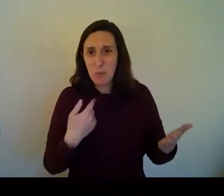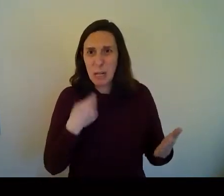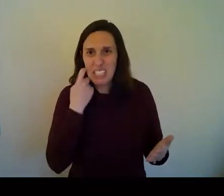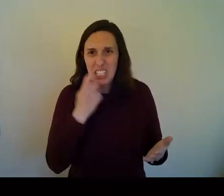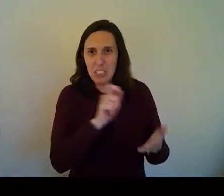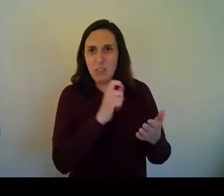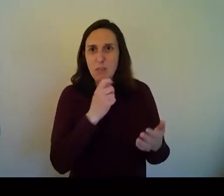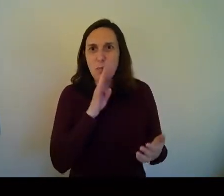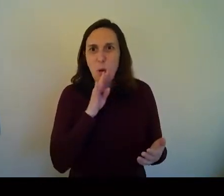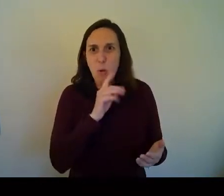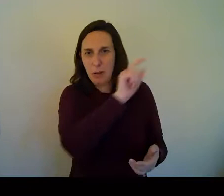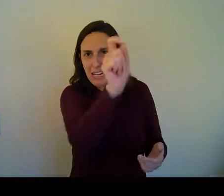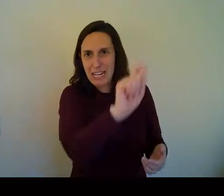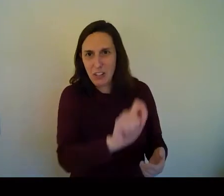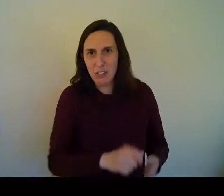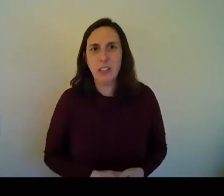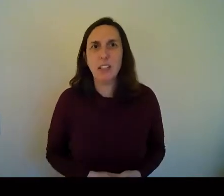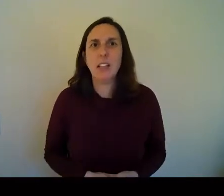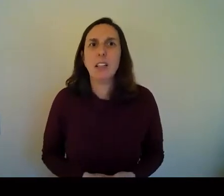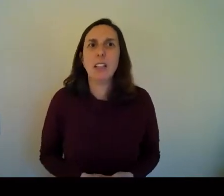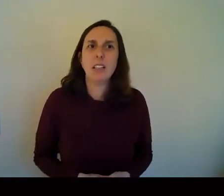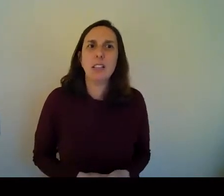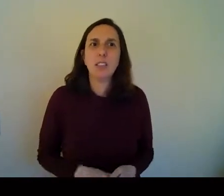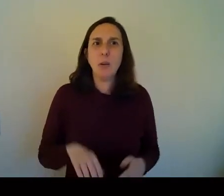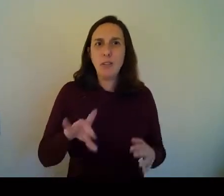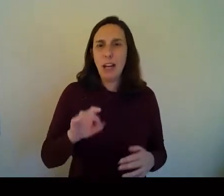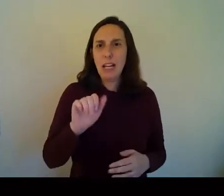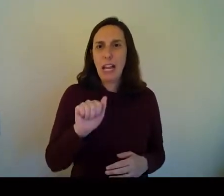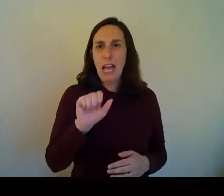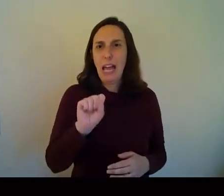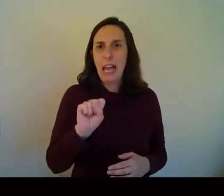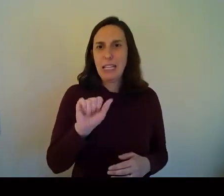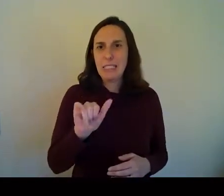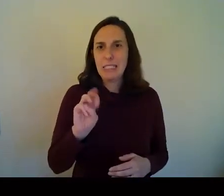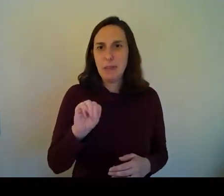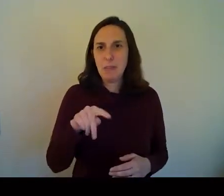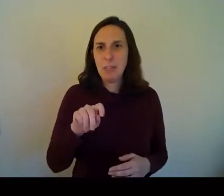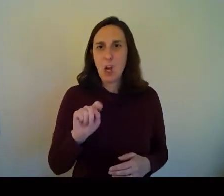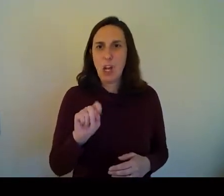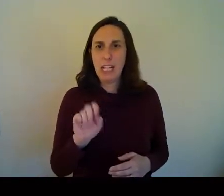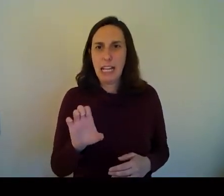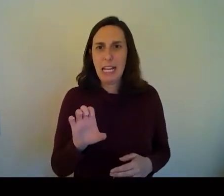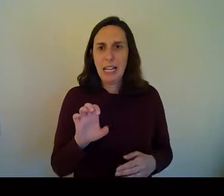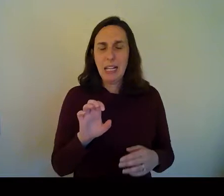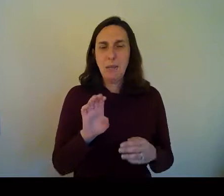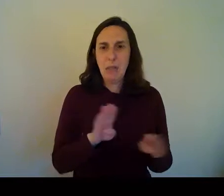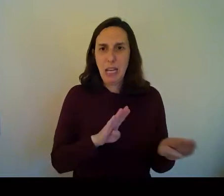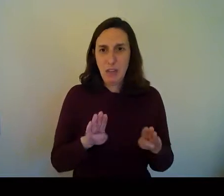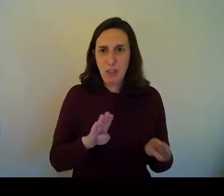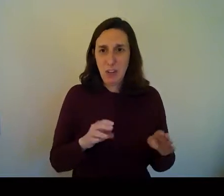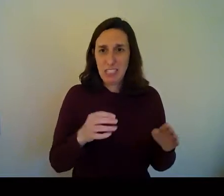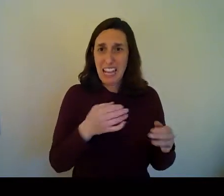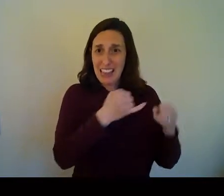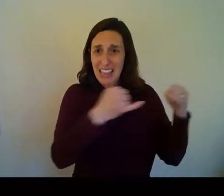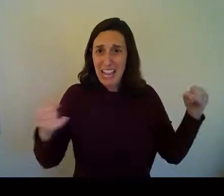So we had our asymptotic behavior. We defined asymptotic behavior as a line that a function approaches and doesn't touch. And that's what I